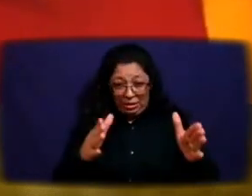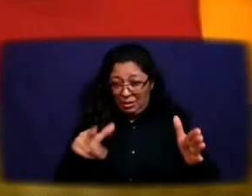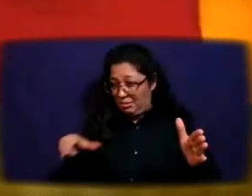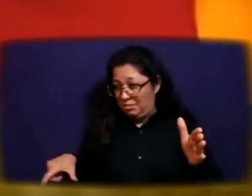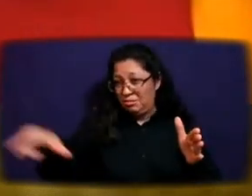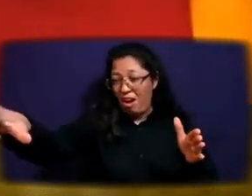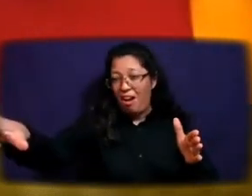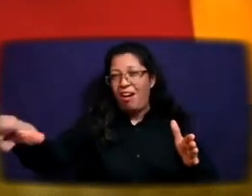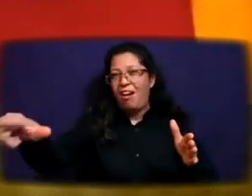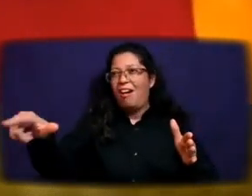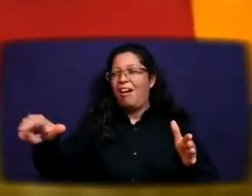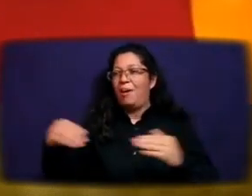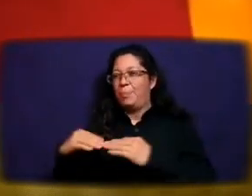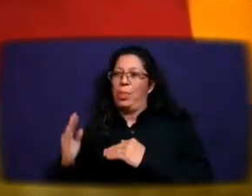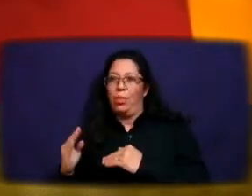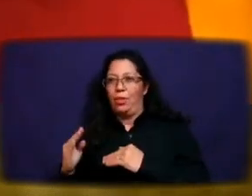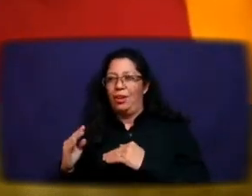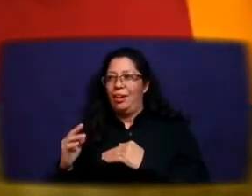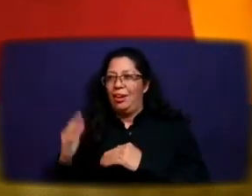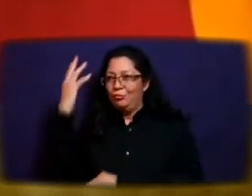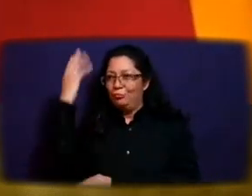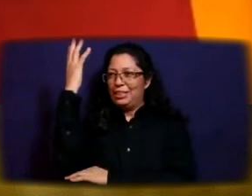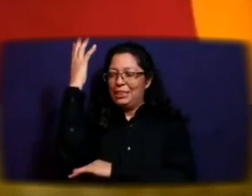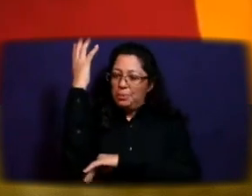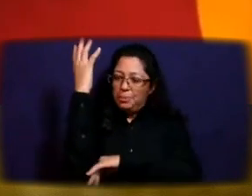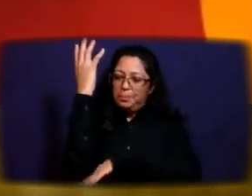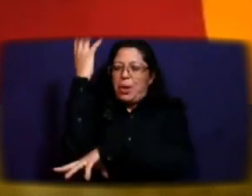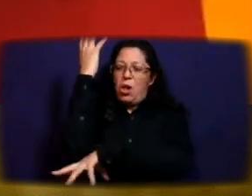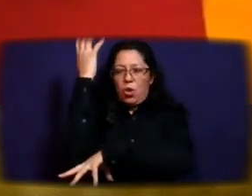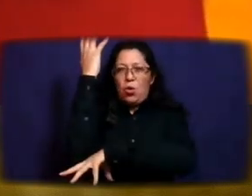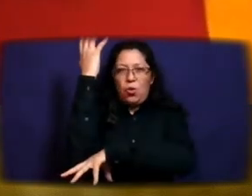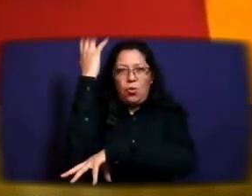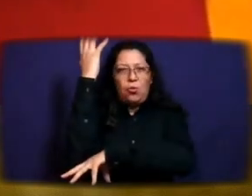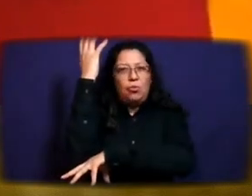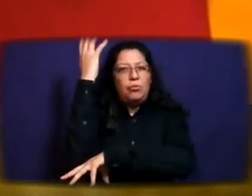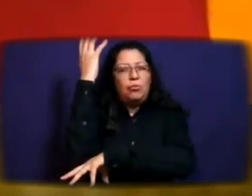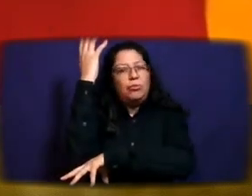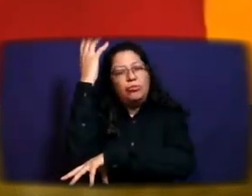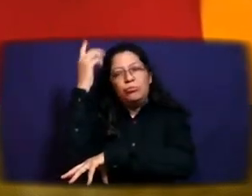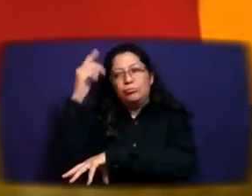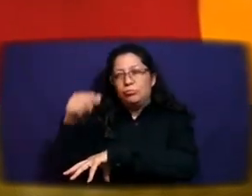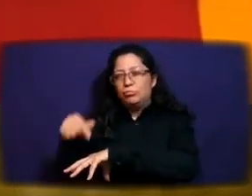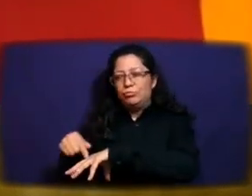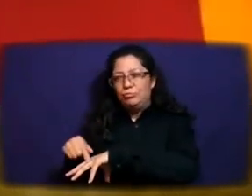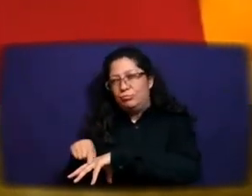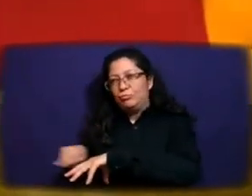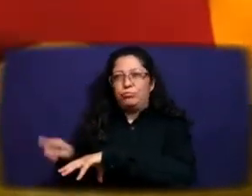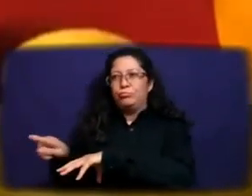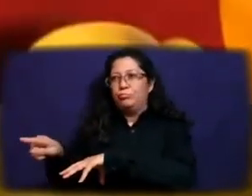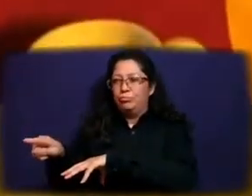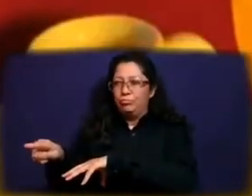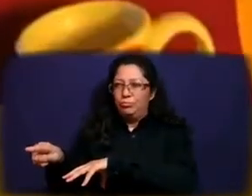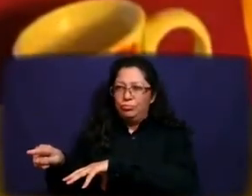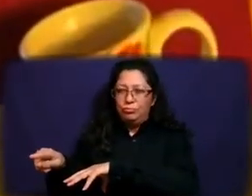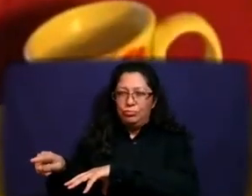the sidewalks. Let the roots break open concrete.